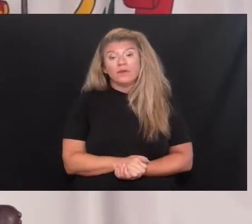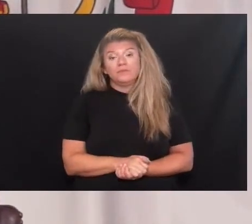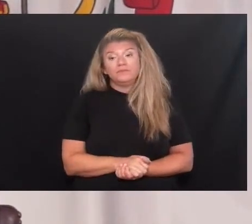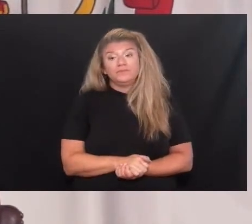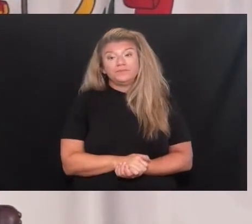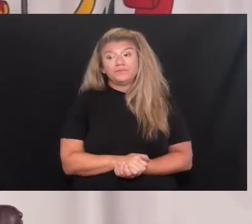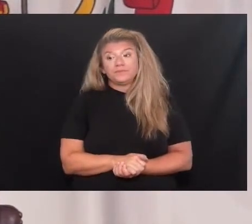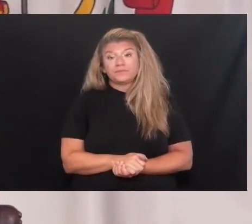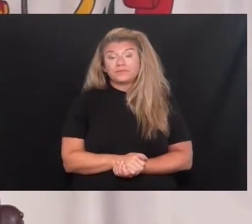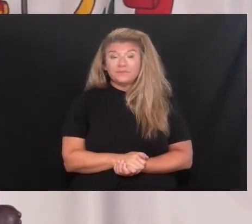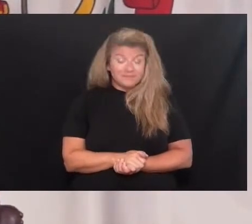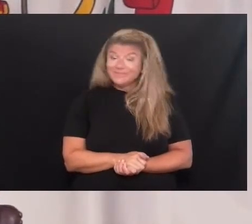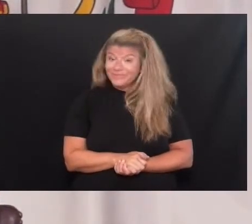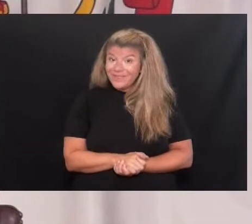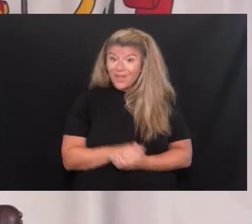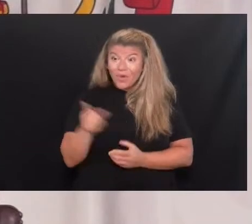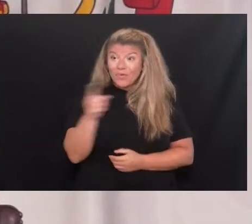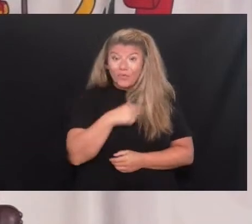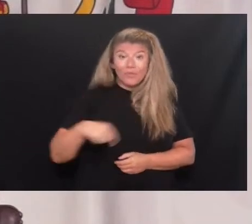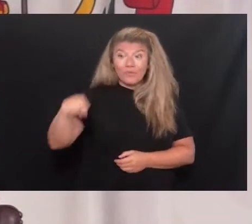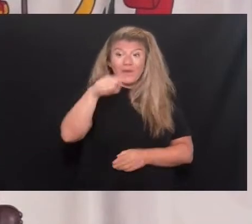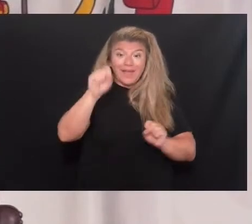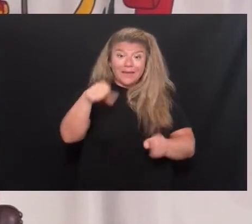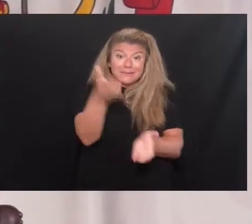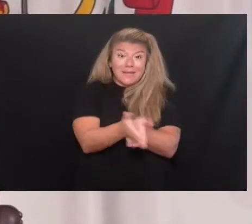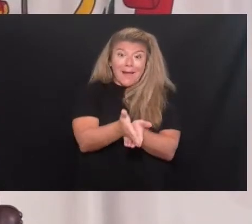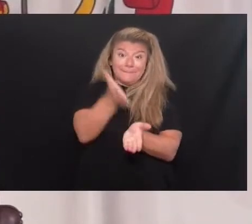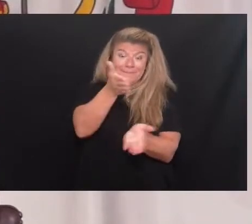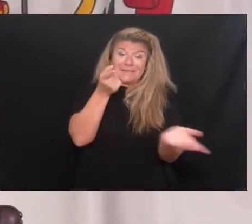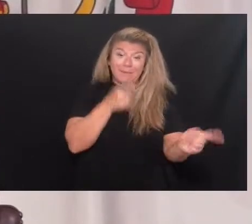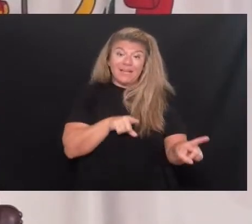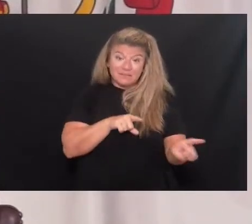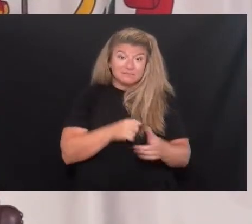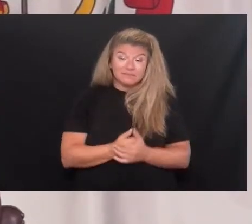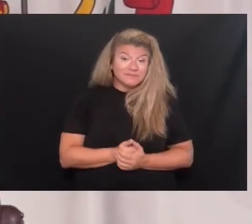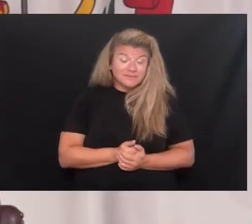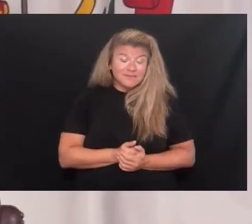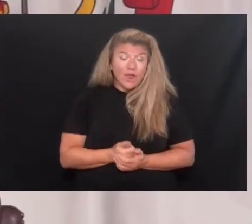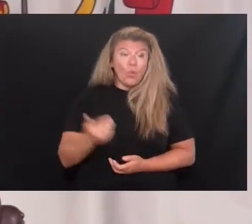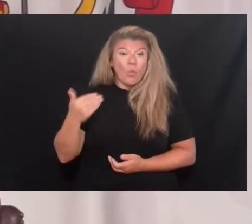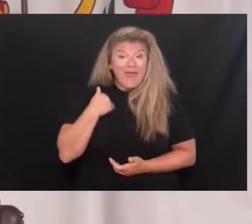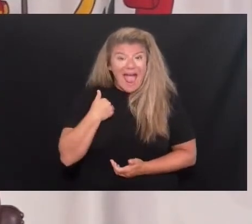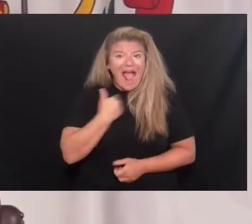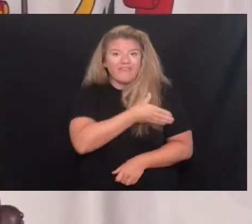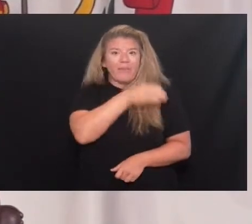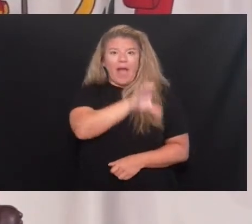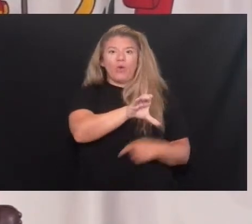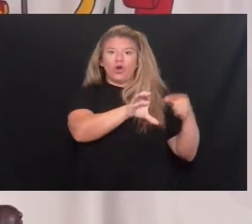We can stop this. We can stop it. I mean, we have the power of stopping it.